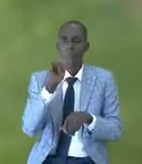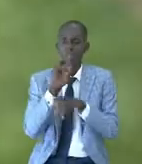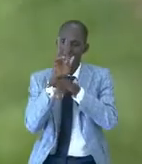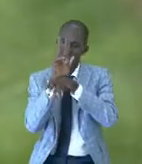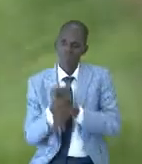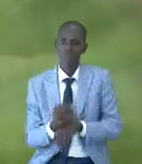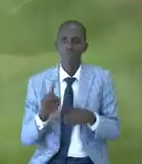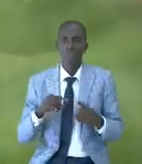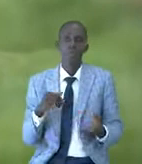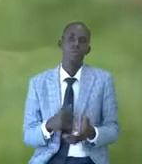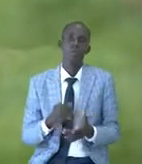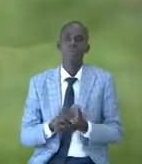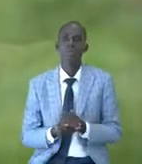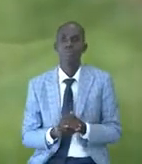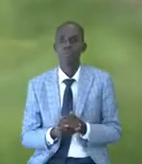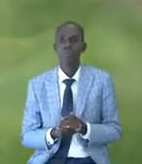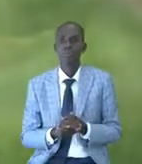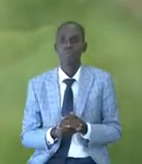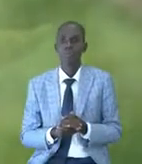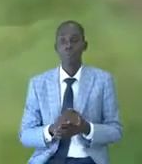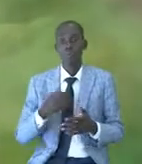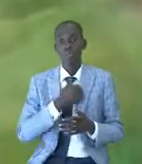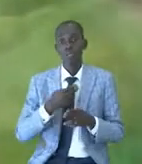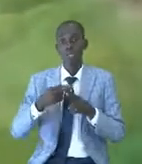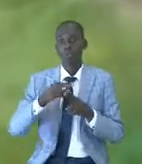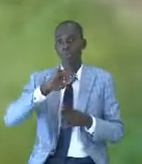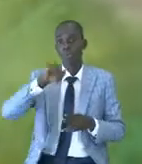fraudster. I was so deep into it.